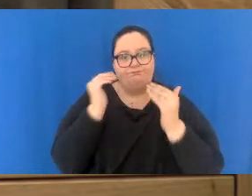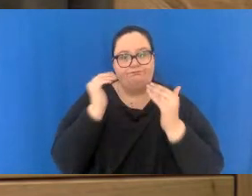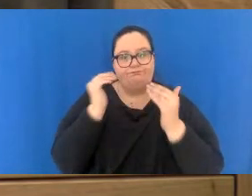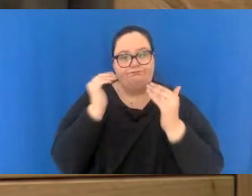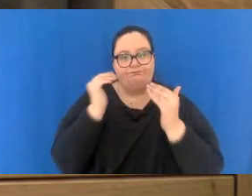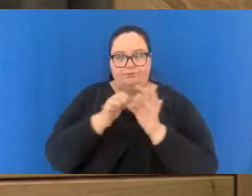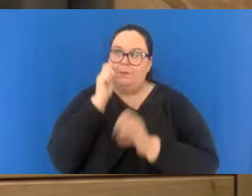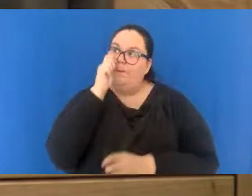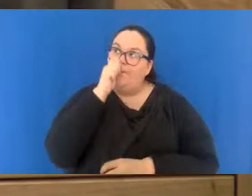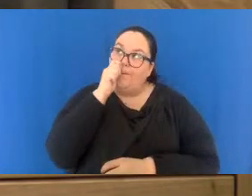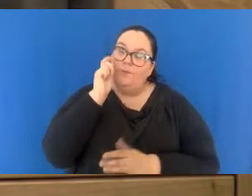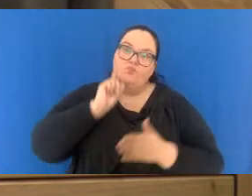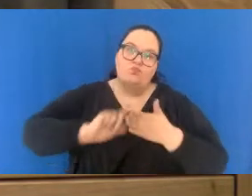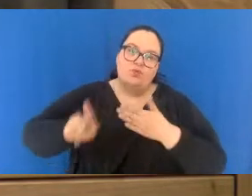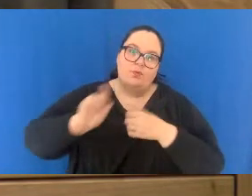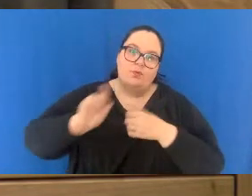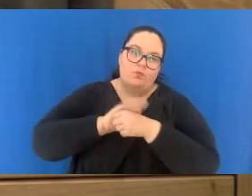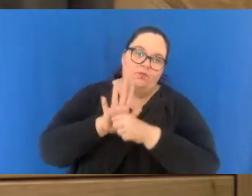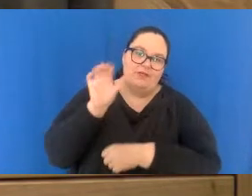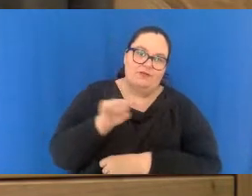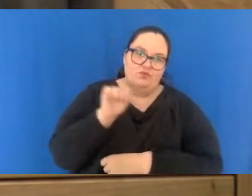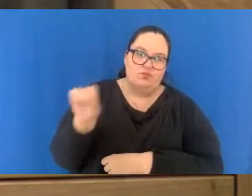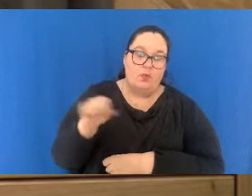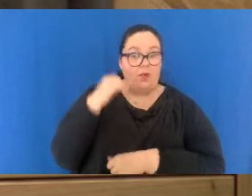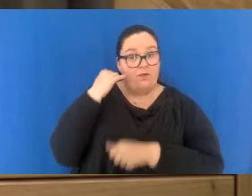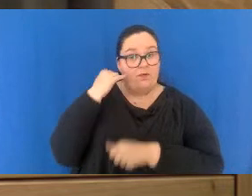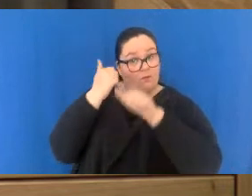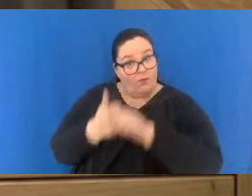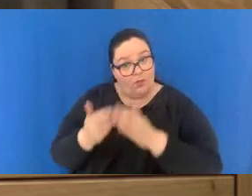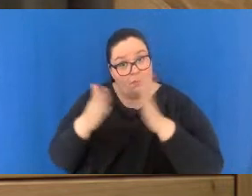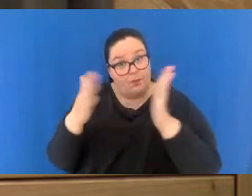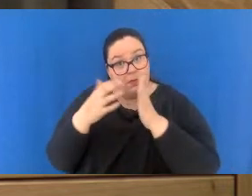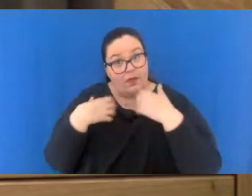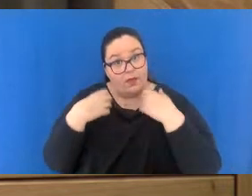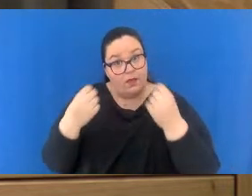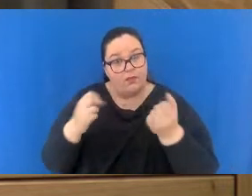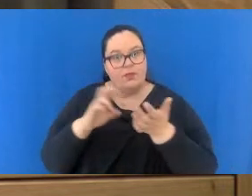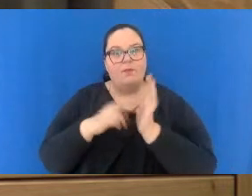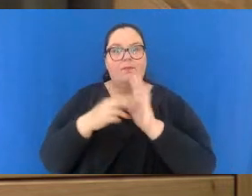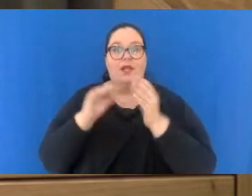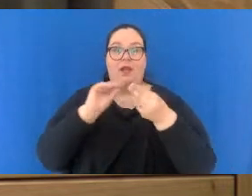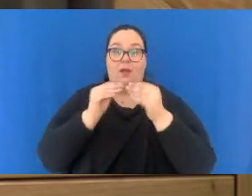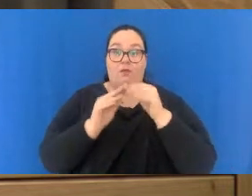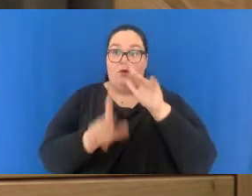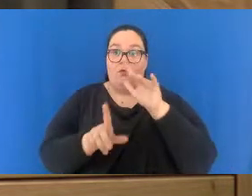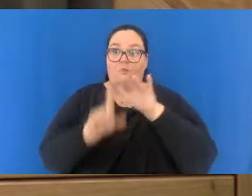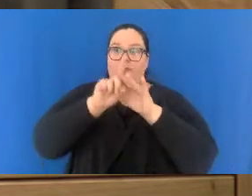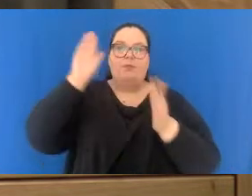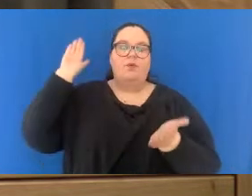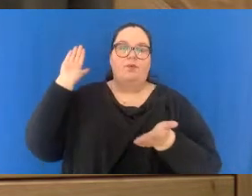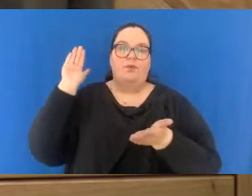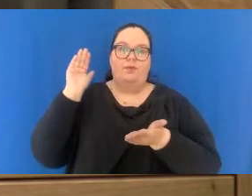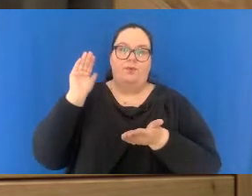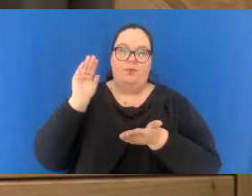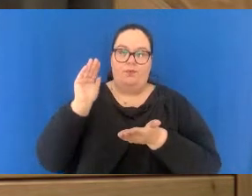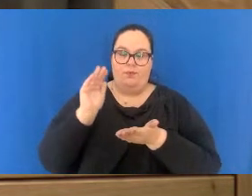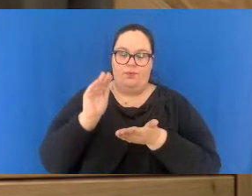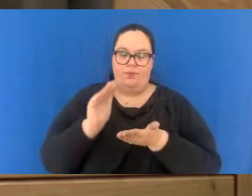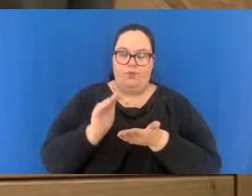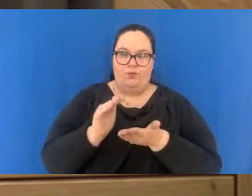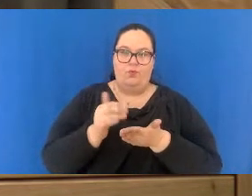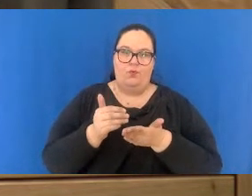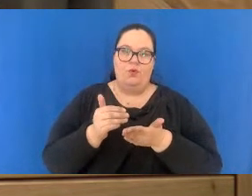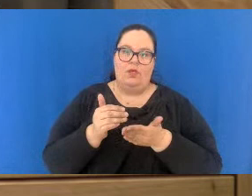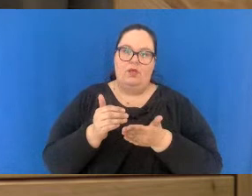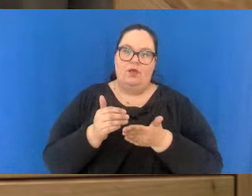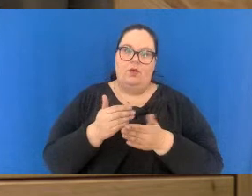By continuing to follow public health guidelines, we can reduce cases and we can prevent serious illness and deaths.